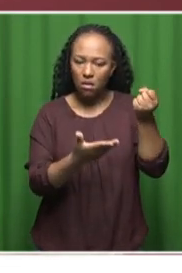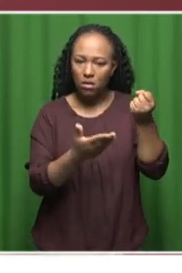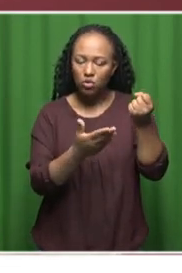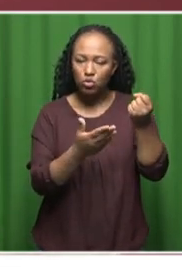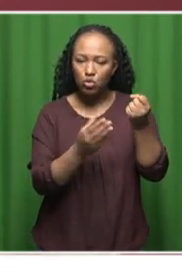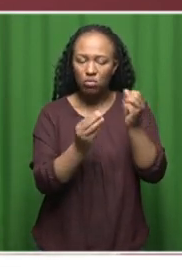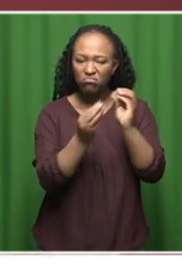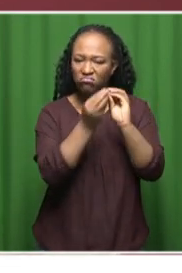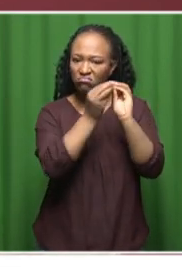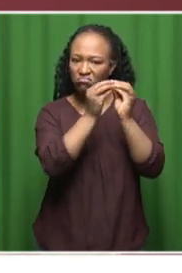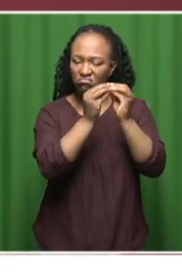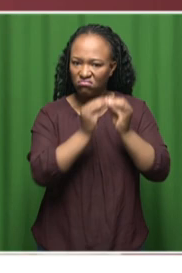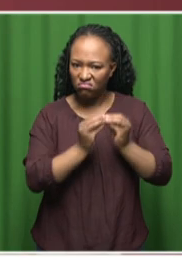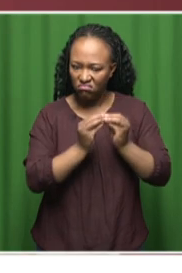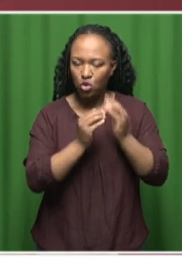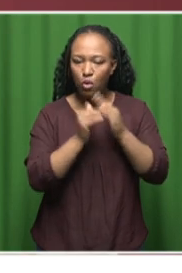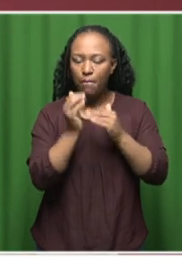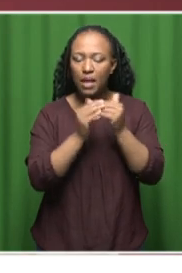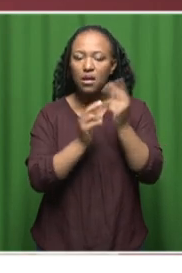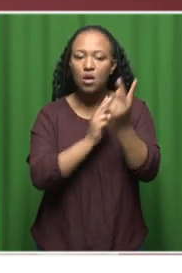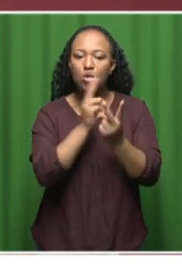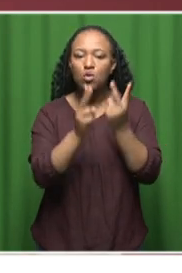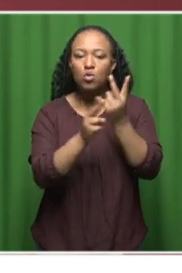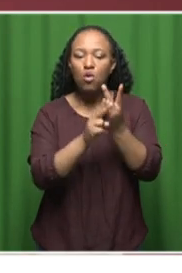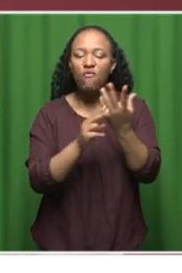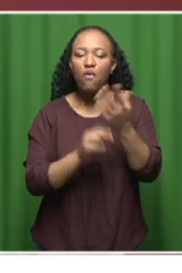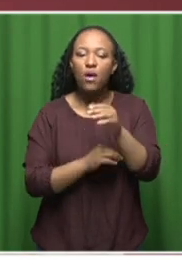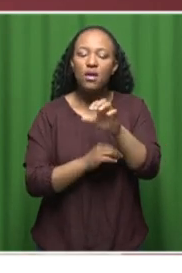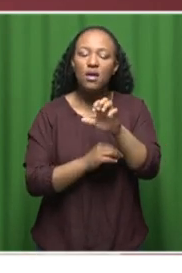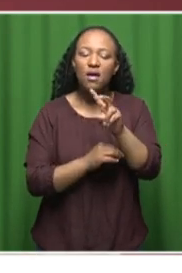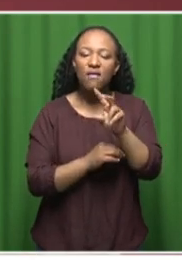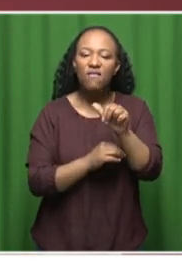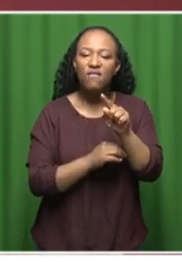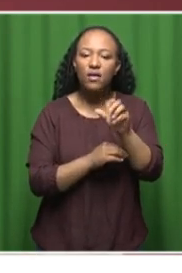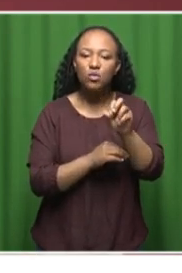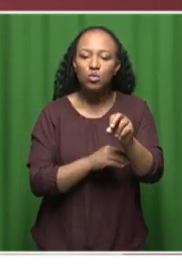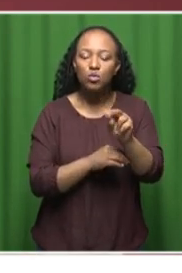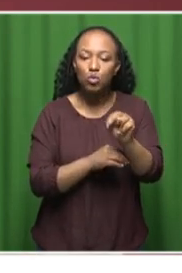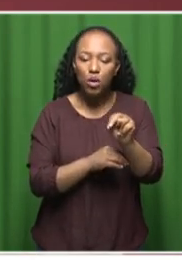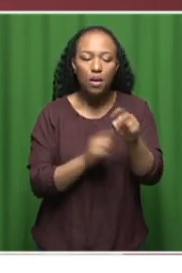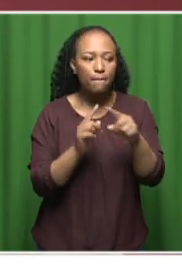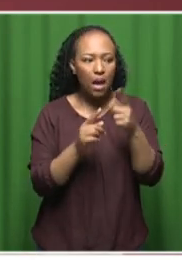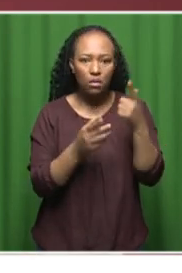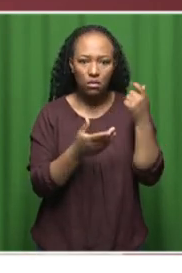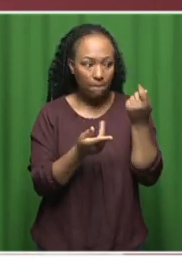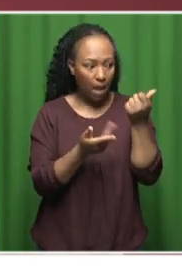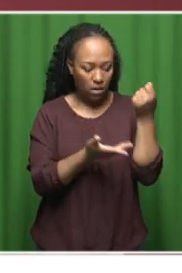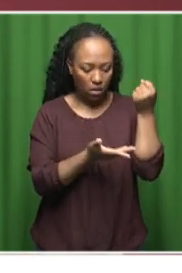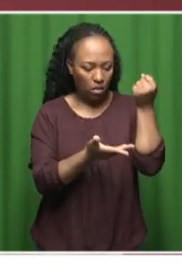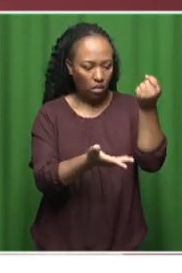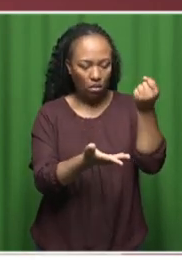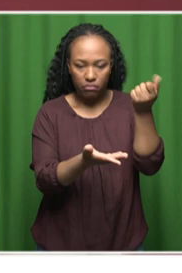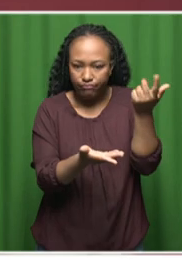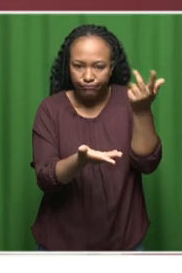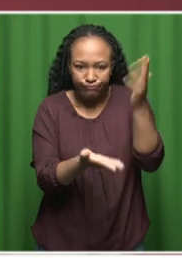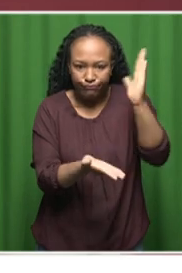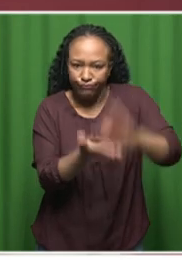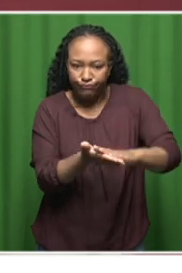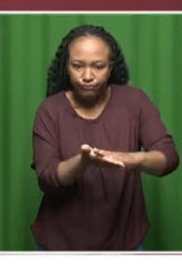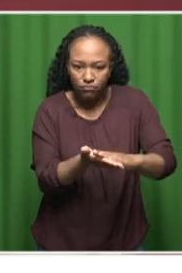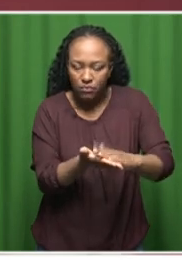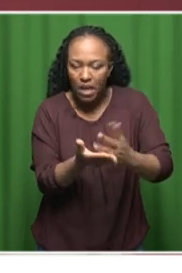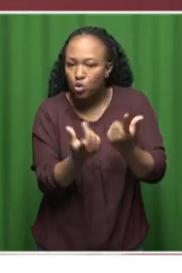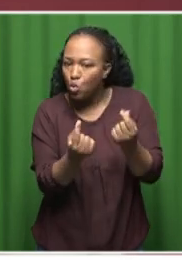so-called renewal. And that project evaporated, and the funds cannot be traced to it. This shows